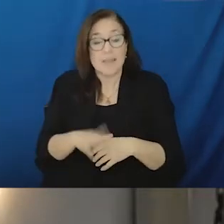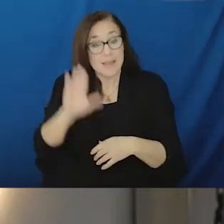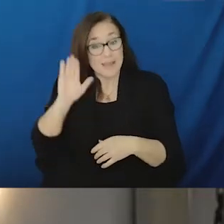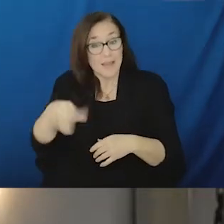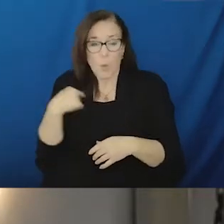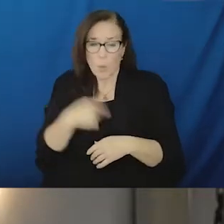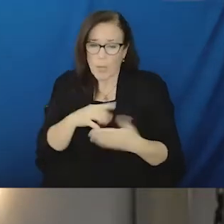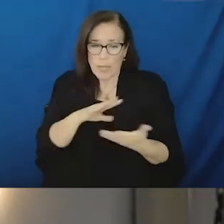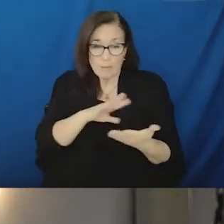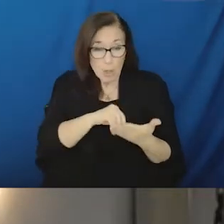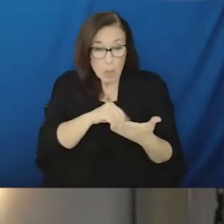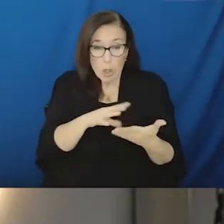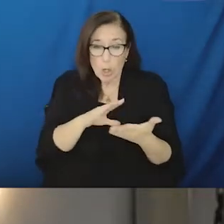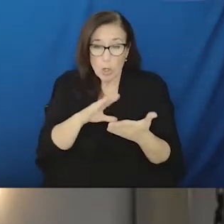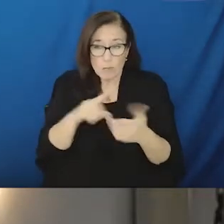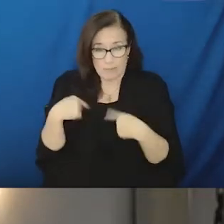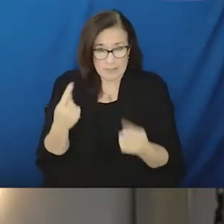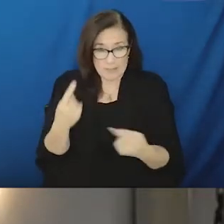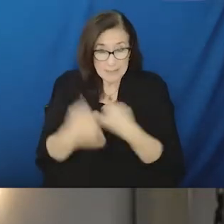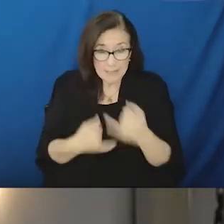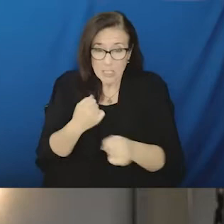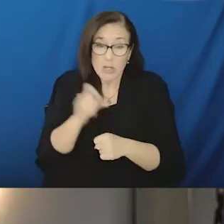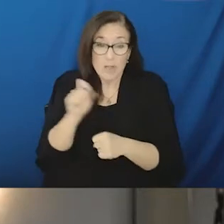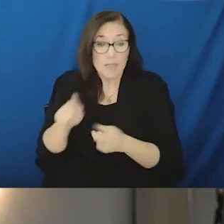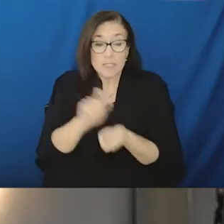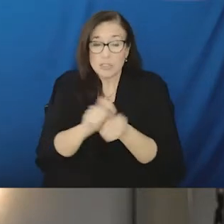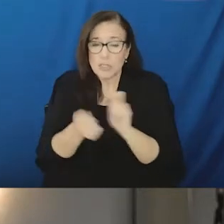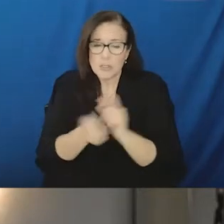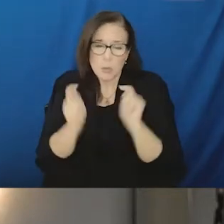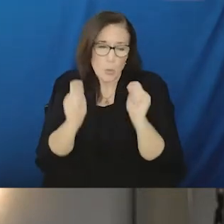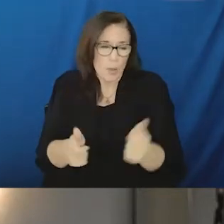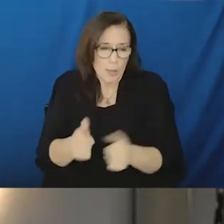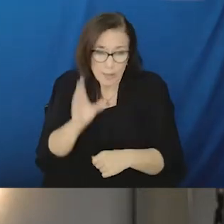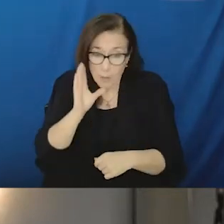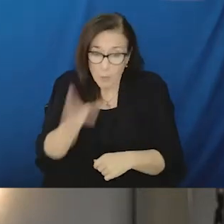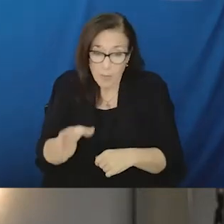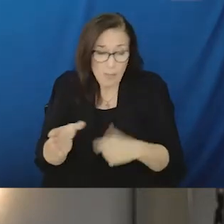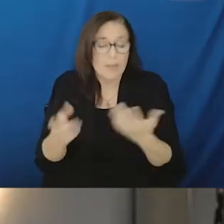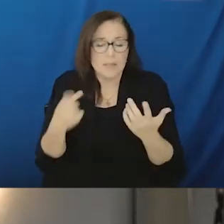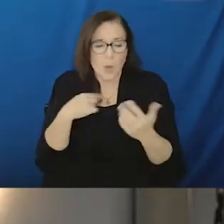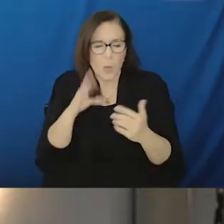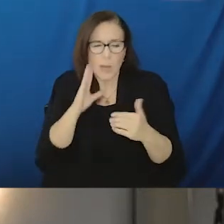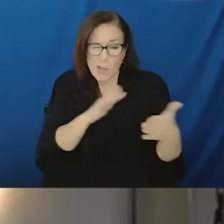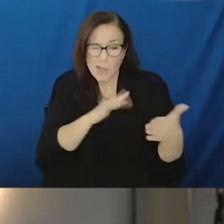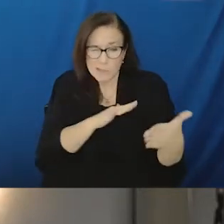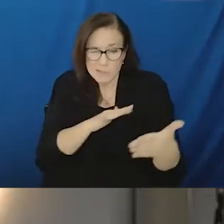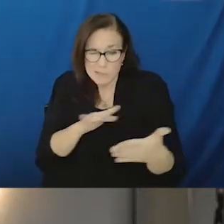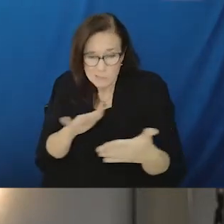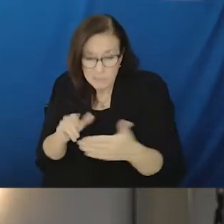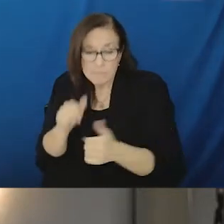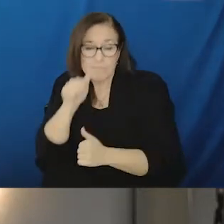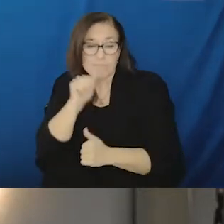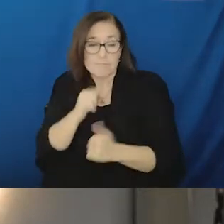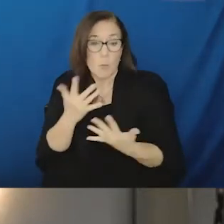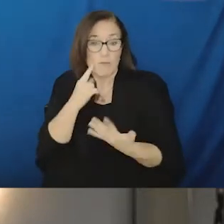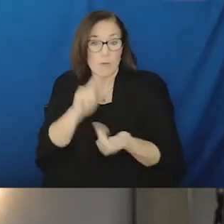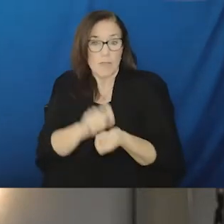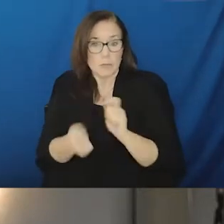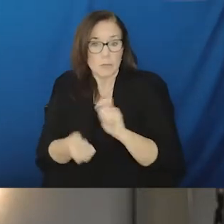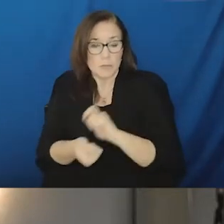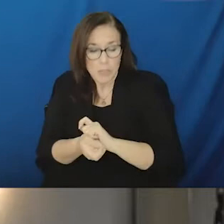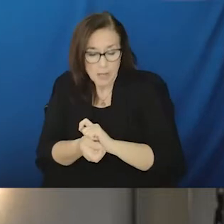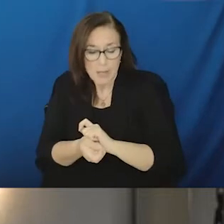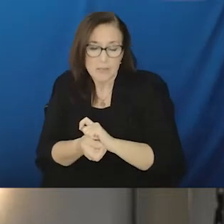so much and we have so much to learn. So my hope is that we will continue to learn, and over time that will move from